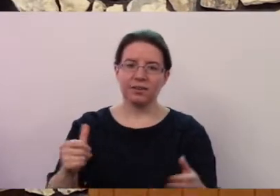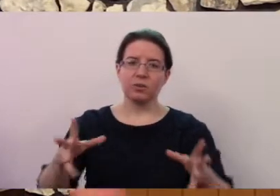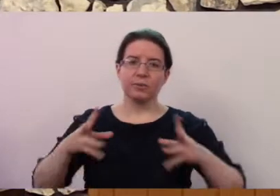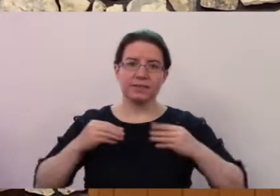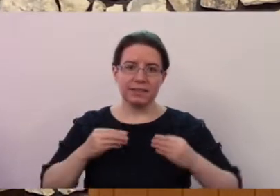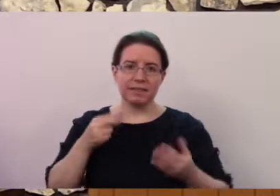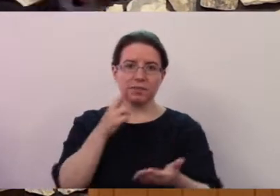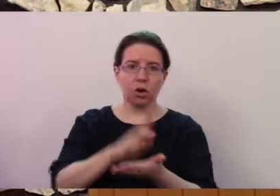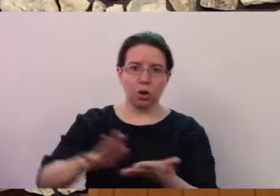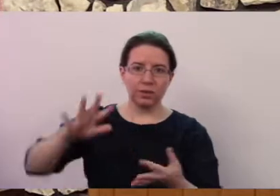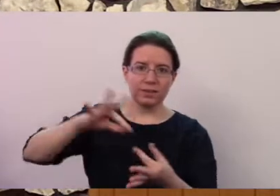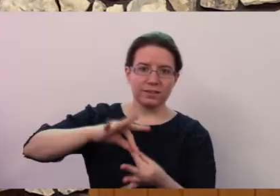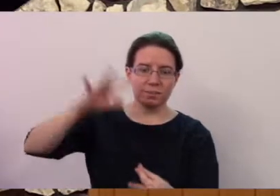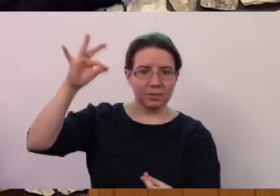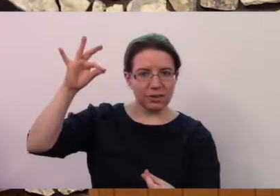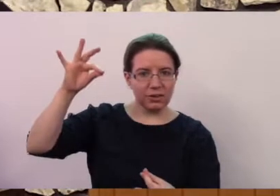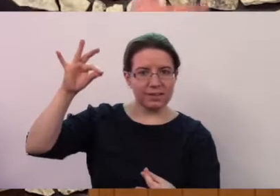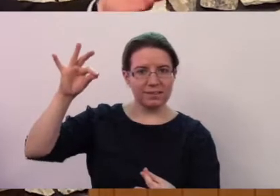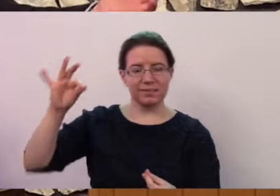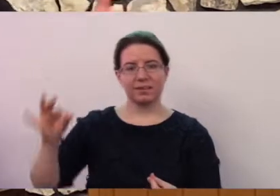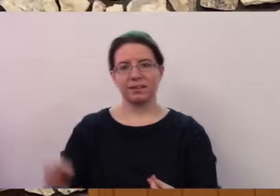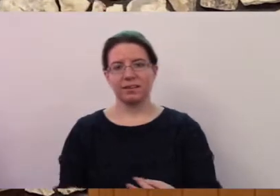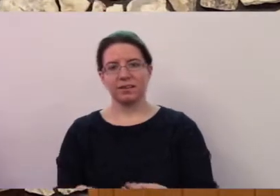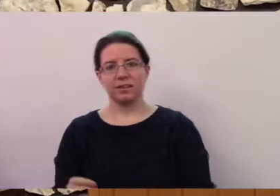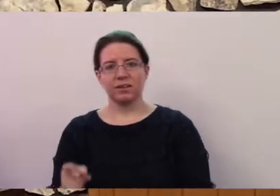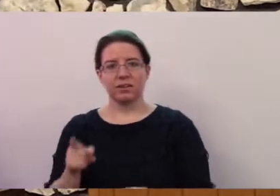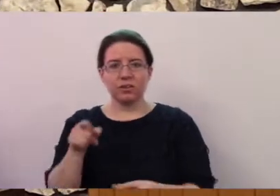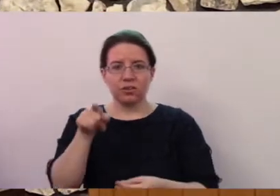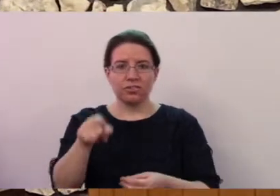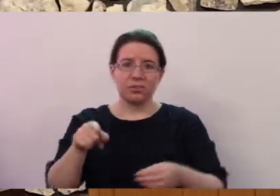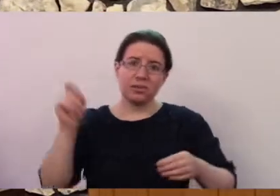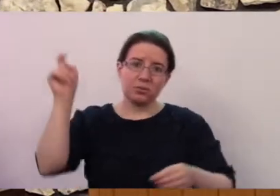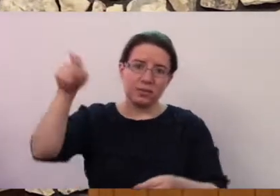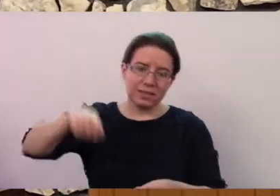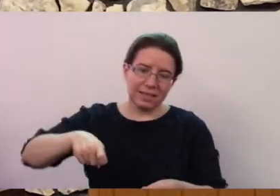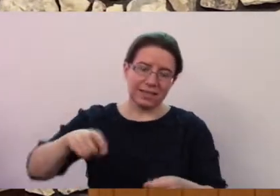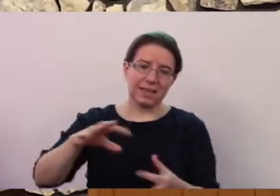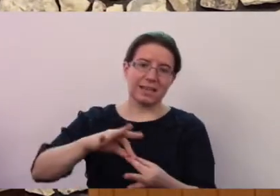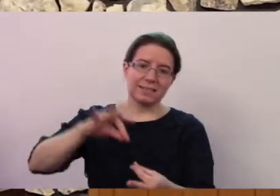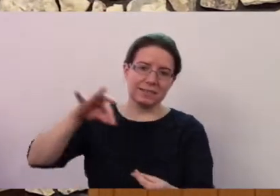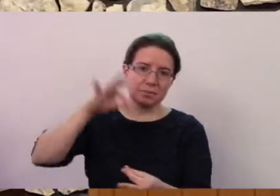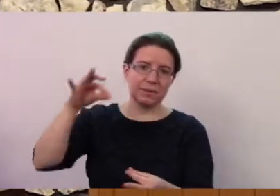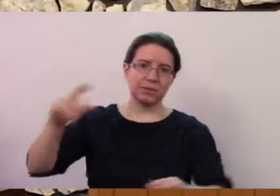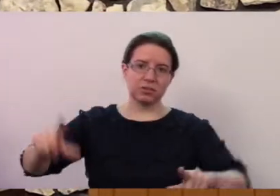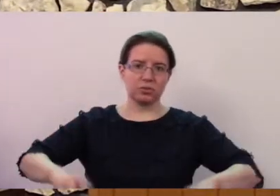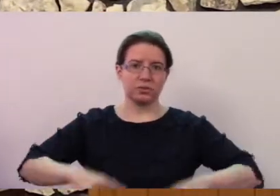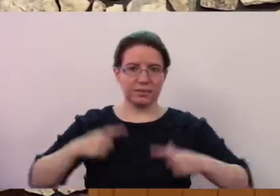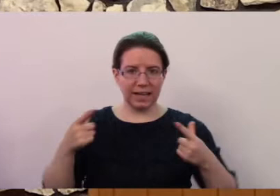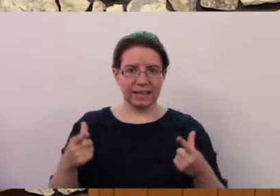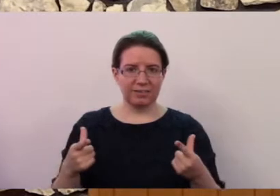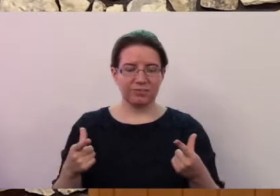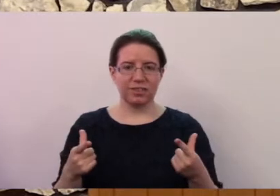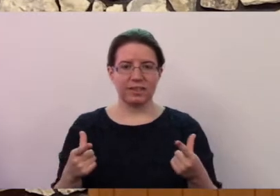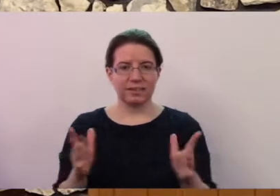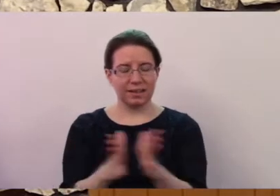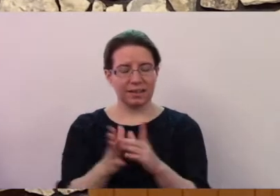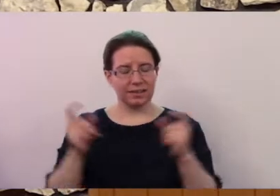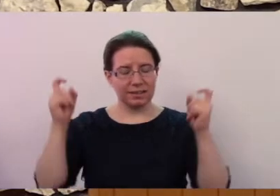in the Spirit. You must have spiritual life. And that comes when Jesus comes inside of your heart.